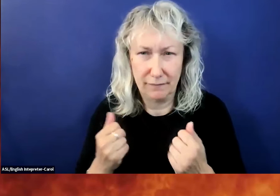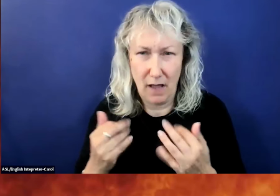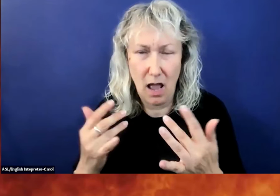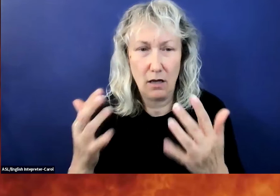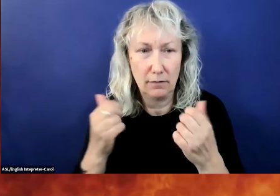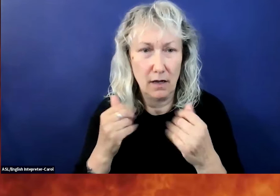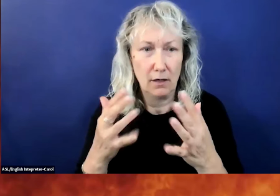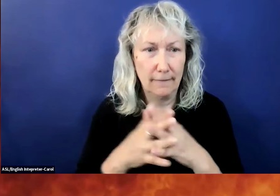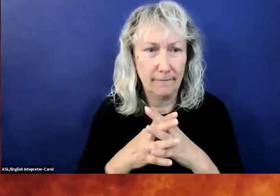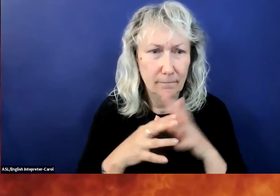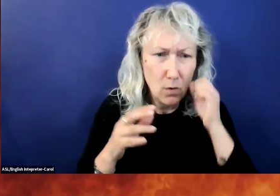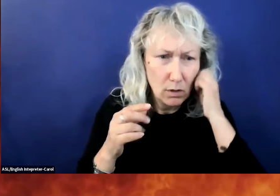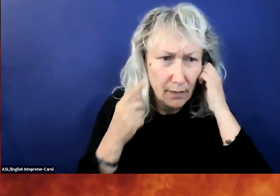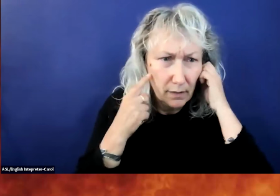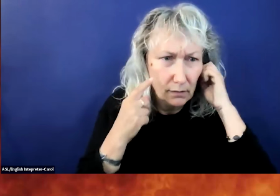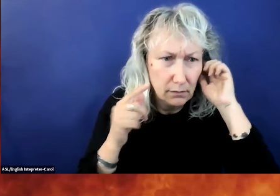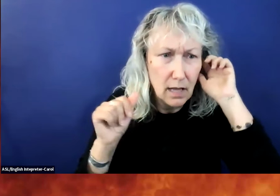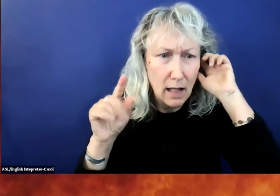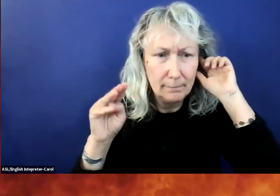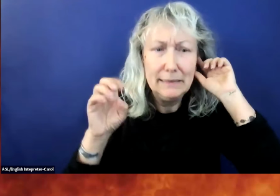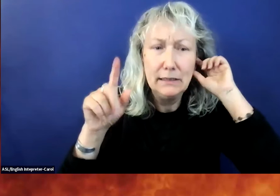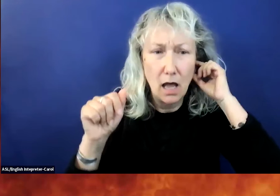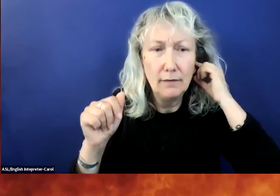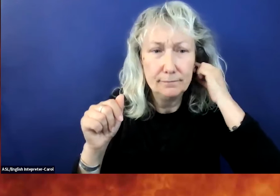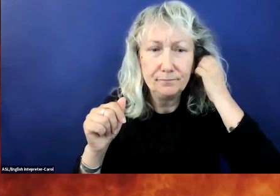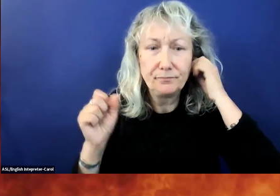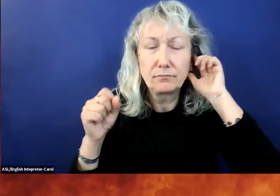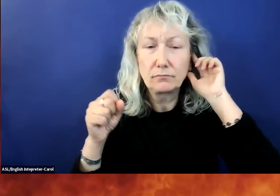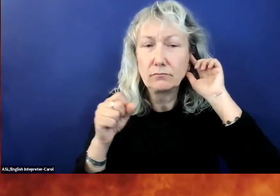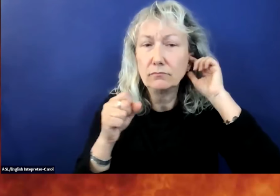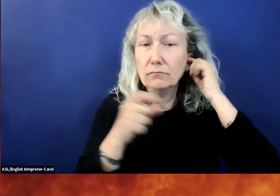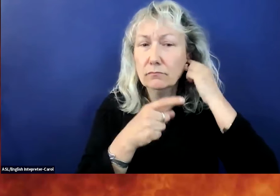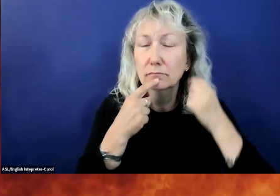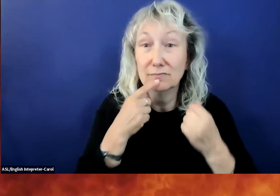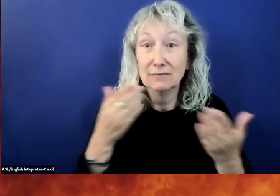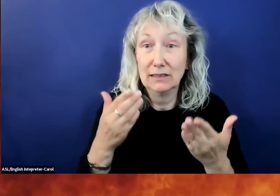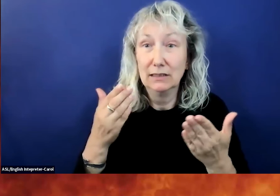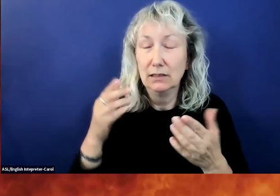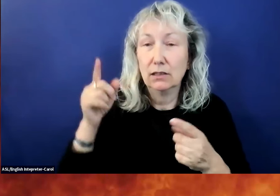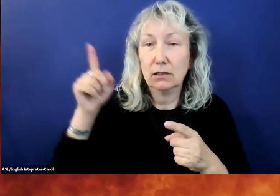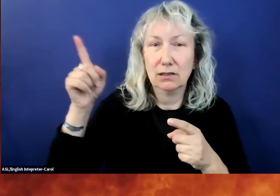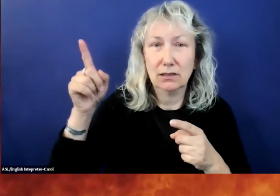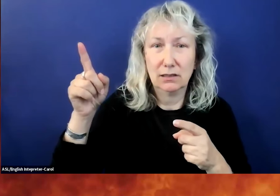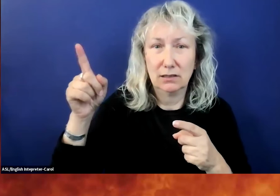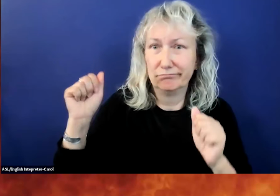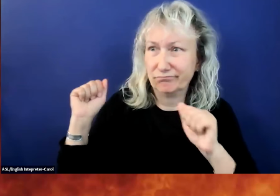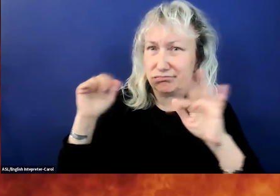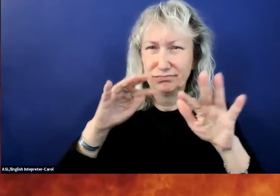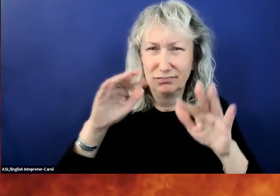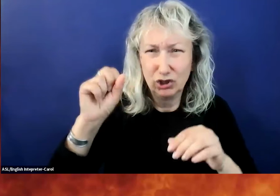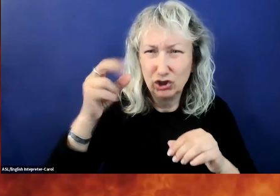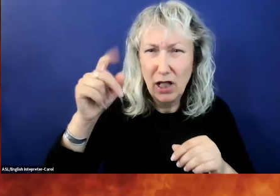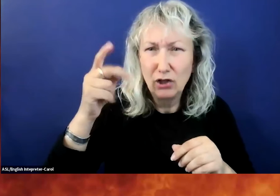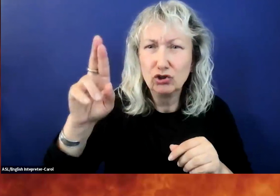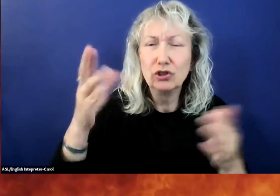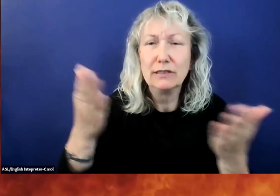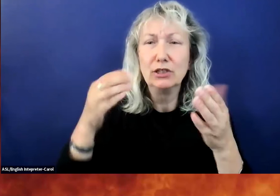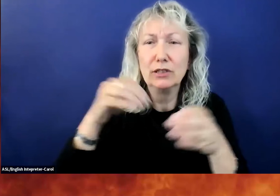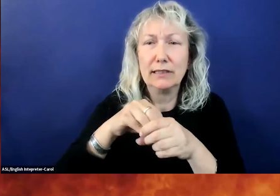Almeda fire, displaced individuals were sheltered at our Jackson County Fairgrounds. Several local and